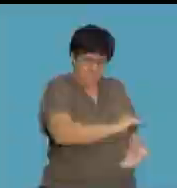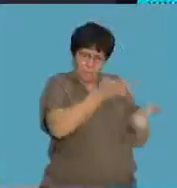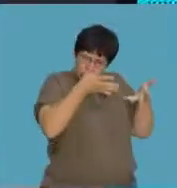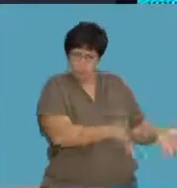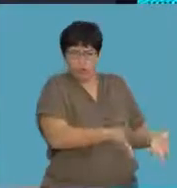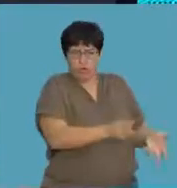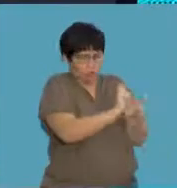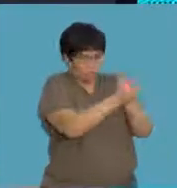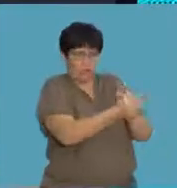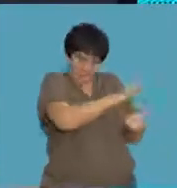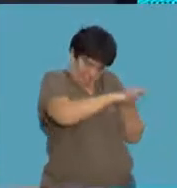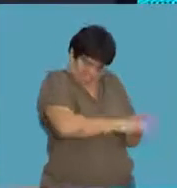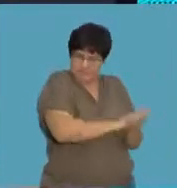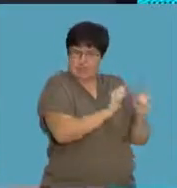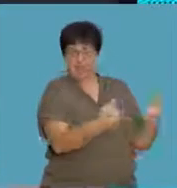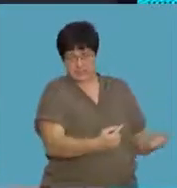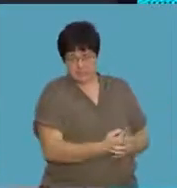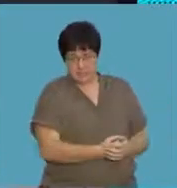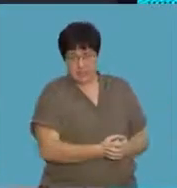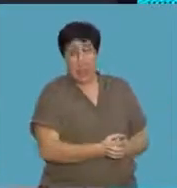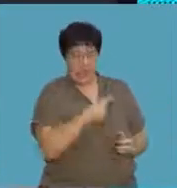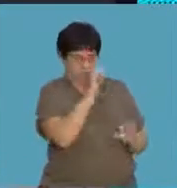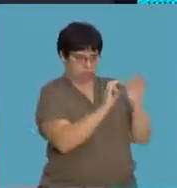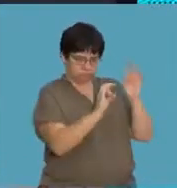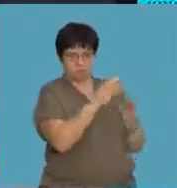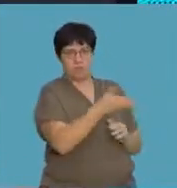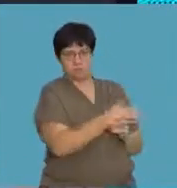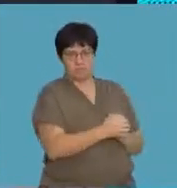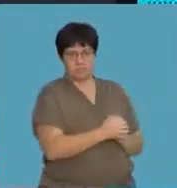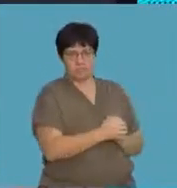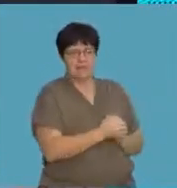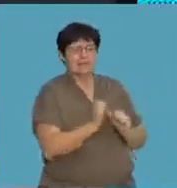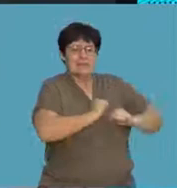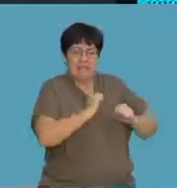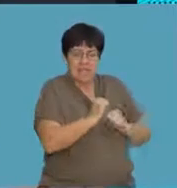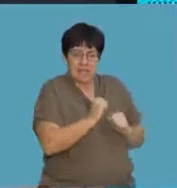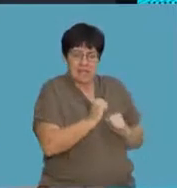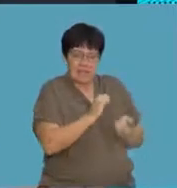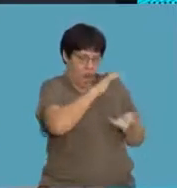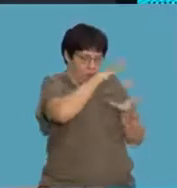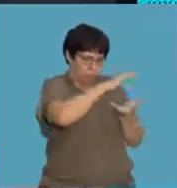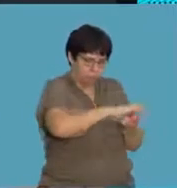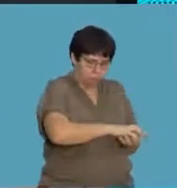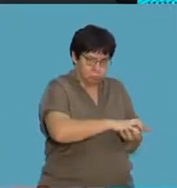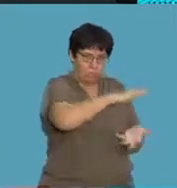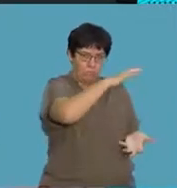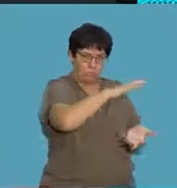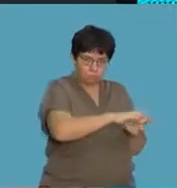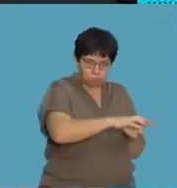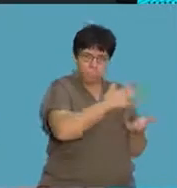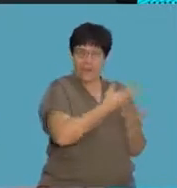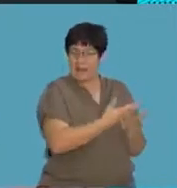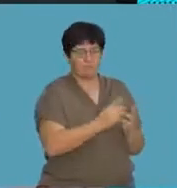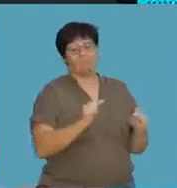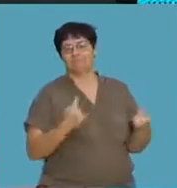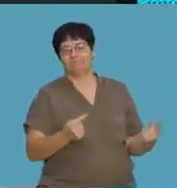incompressible? If you analyze the arrangement of particles that actually make a solid, there are very little spaces in between them because of